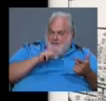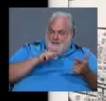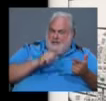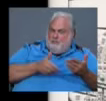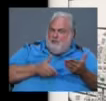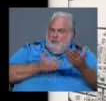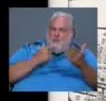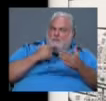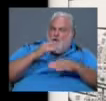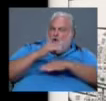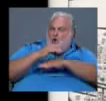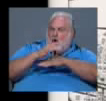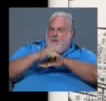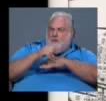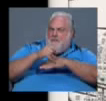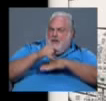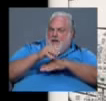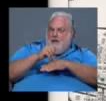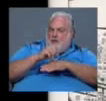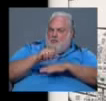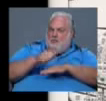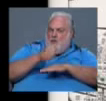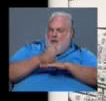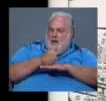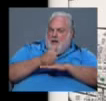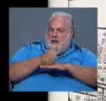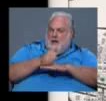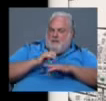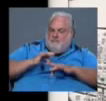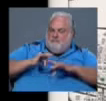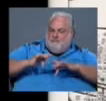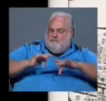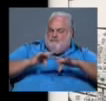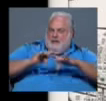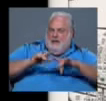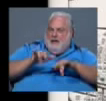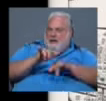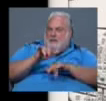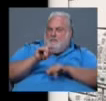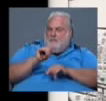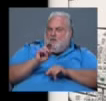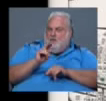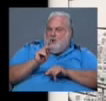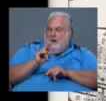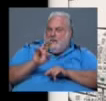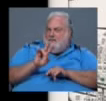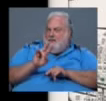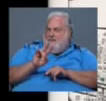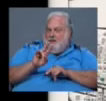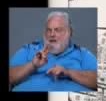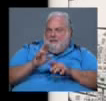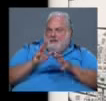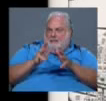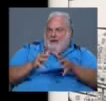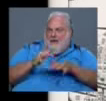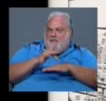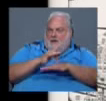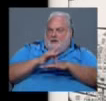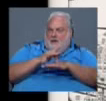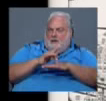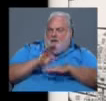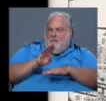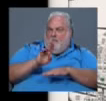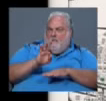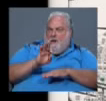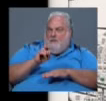space, which creates a buffer. And as is track 7, that's also open space, so that's providing a buffer